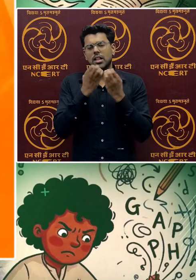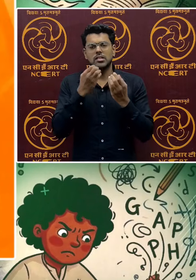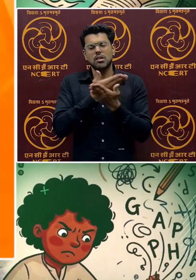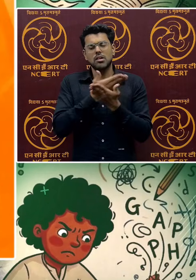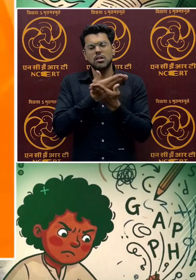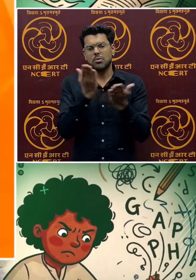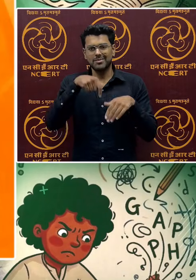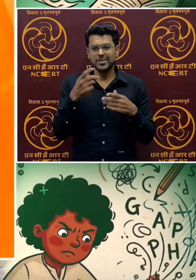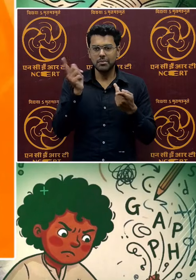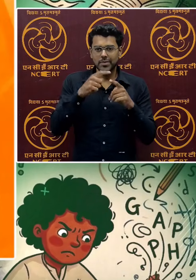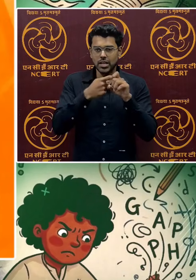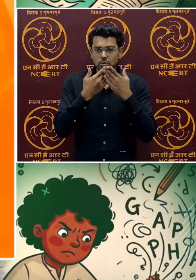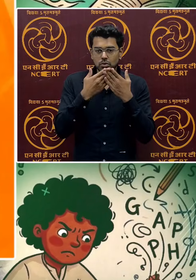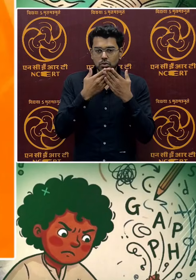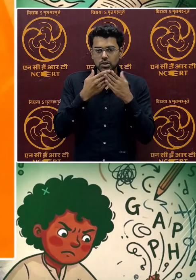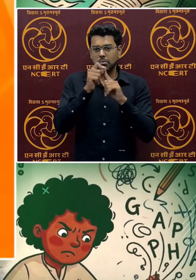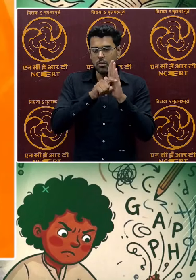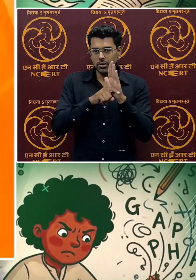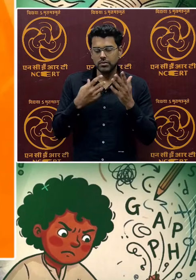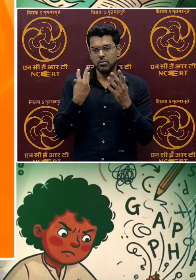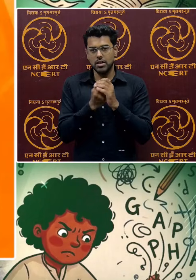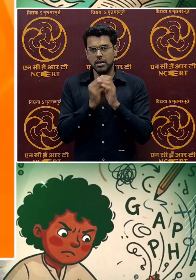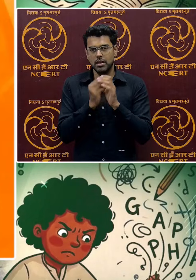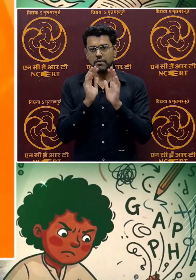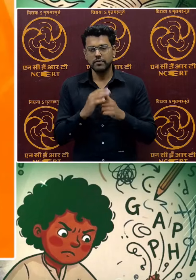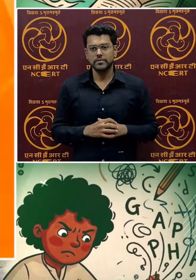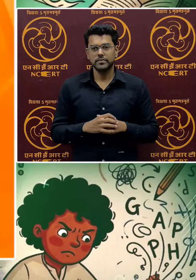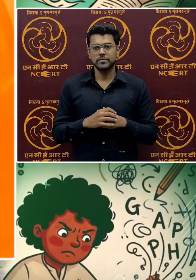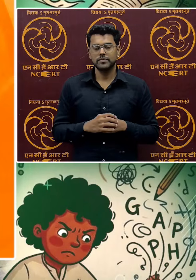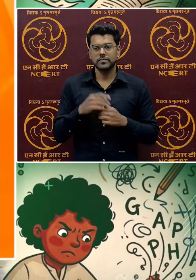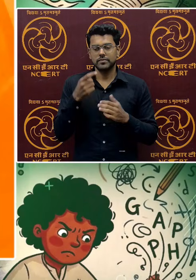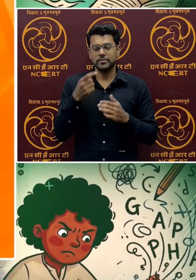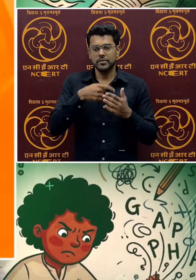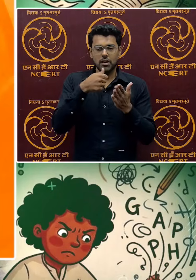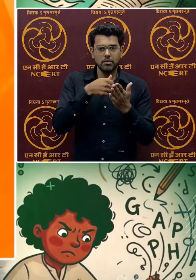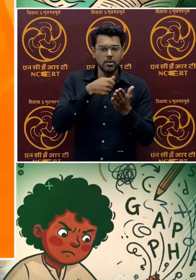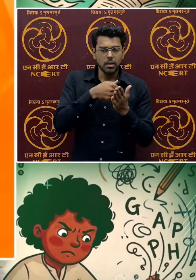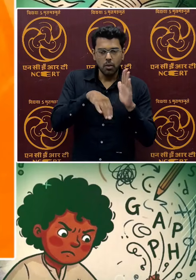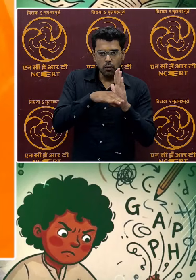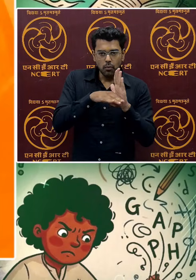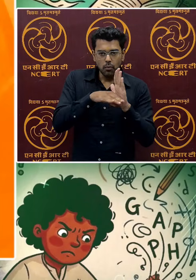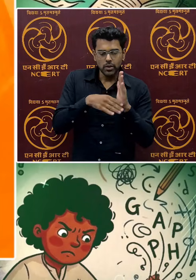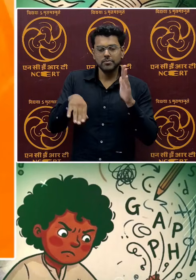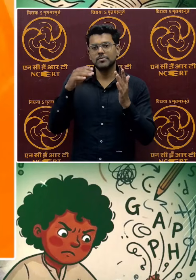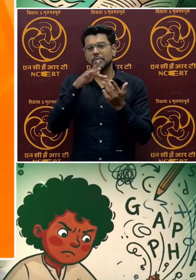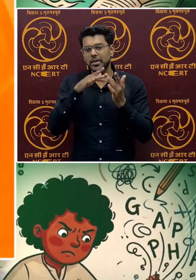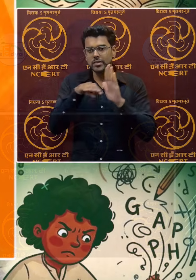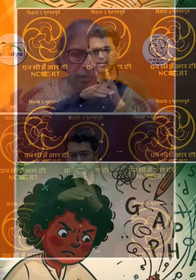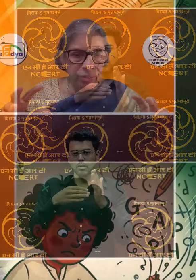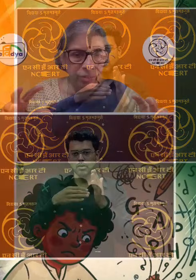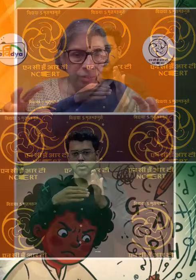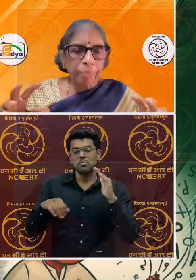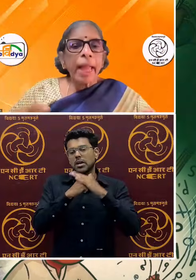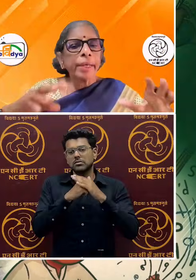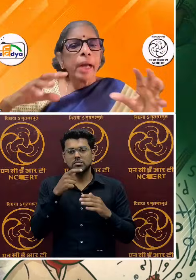in today's educational policy, we have the lower, middle, and the higher tier. The lower tier is the one everybody